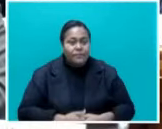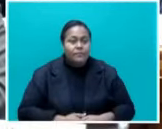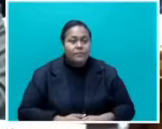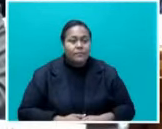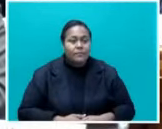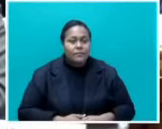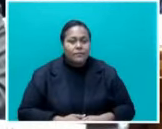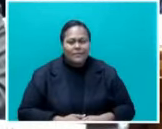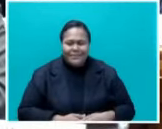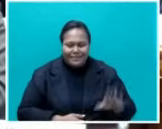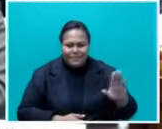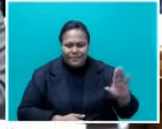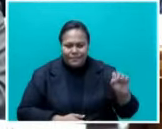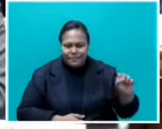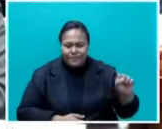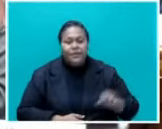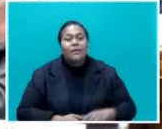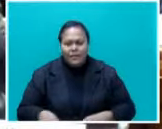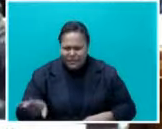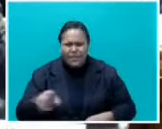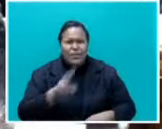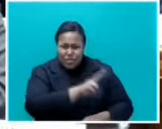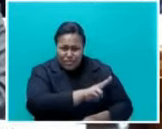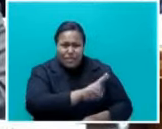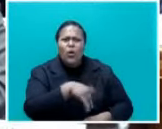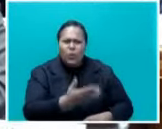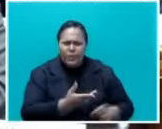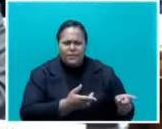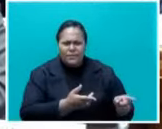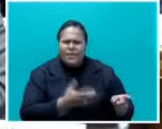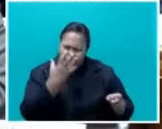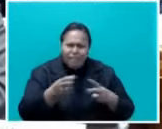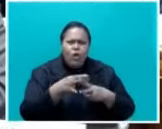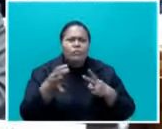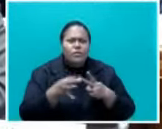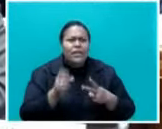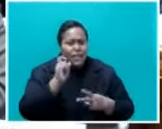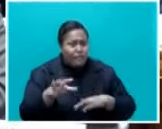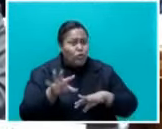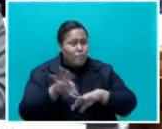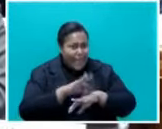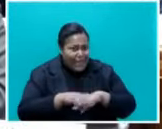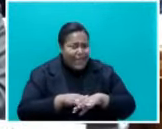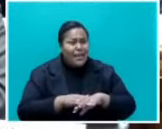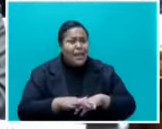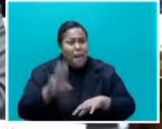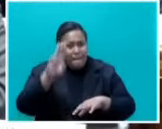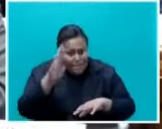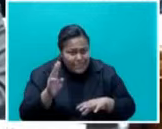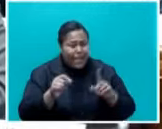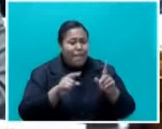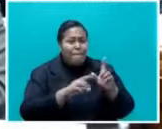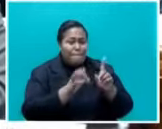You see, you're caught out. Mr. Speaker, sir, she has the option. If you married a Mr. Prasad, you want to become Mrs. Prasad,